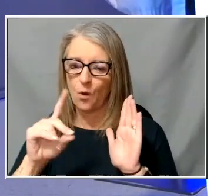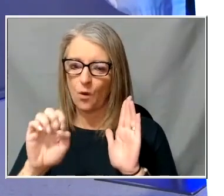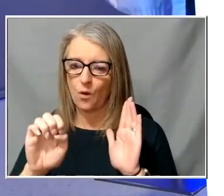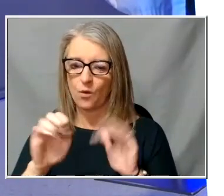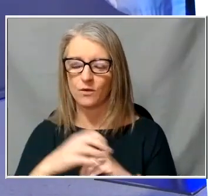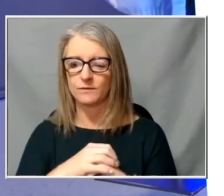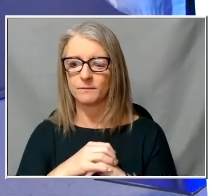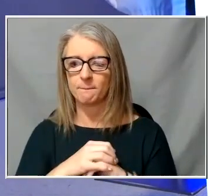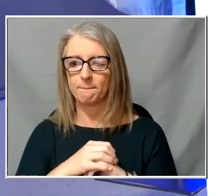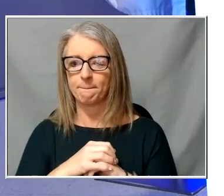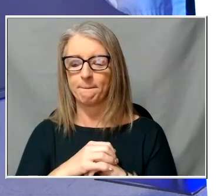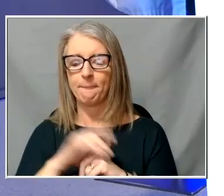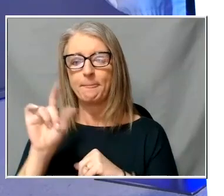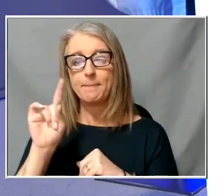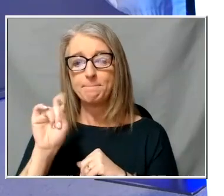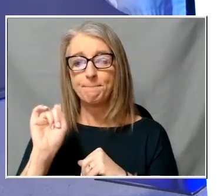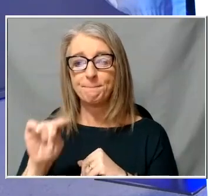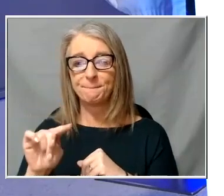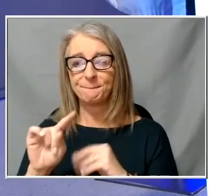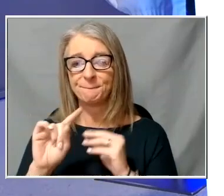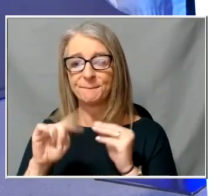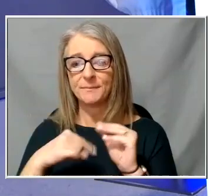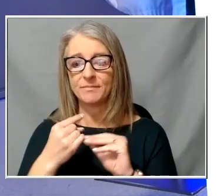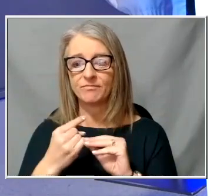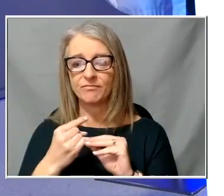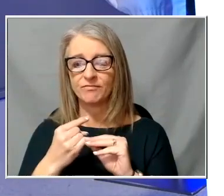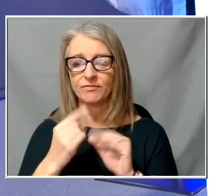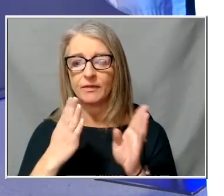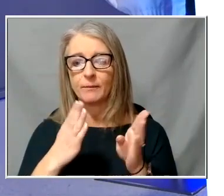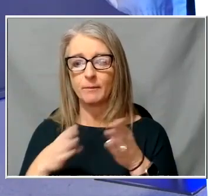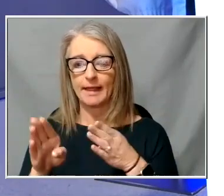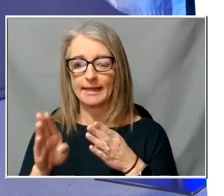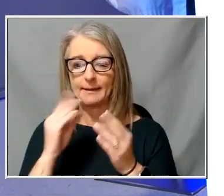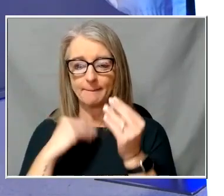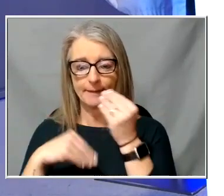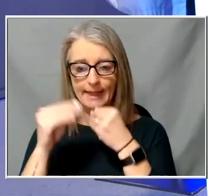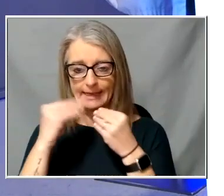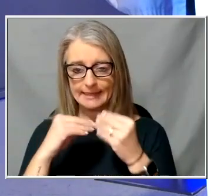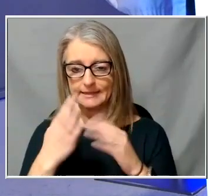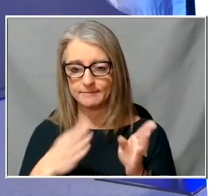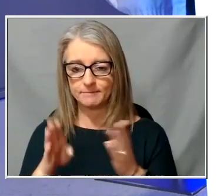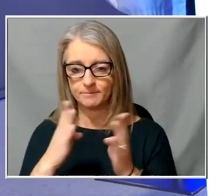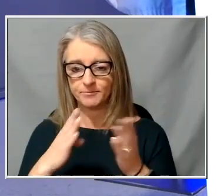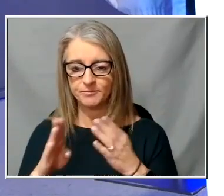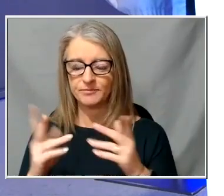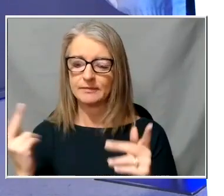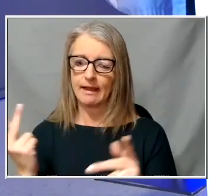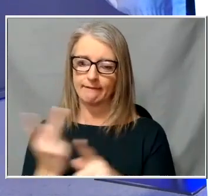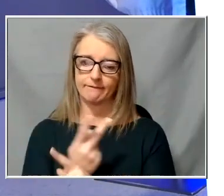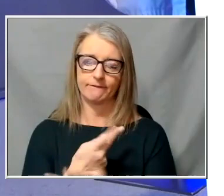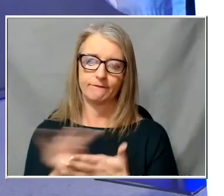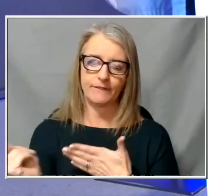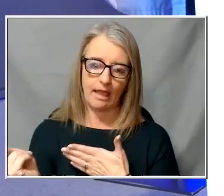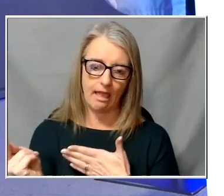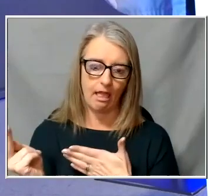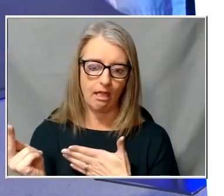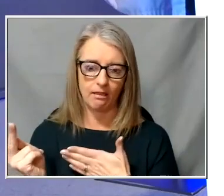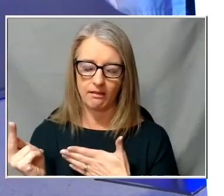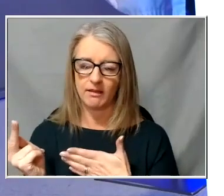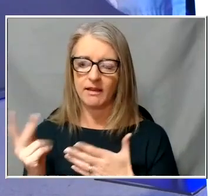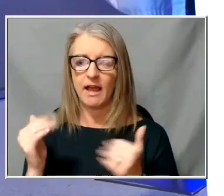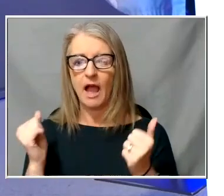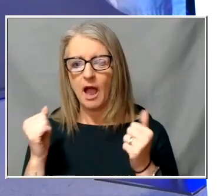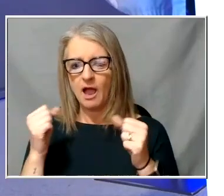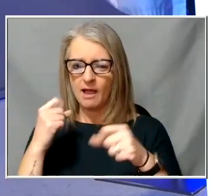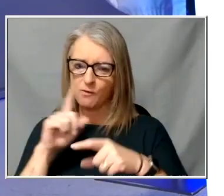a question for you about meal planning. Mm-hmm. I fail miserably at this. I have like high hopes that I'm going to